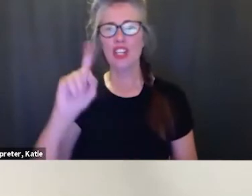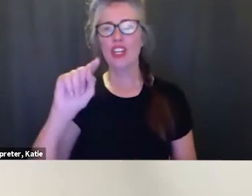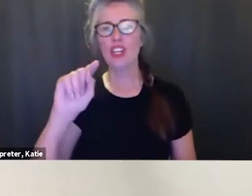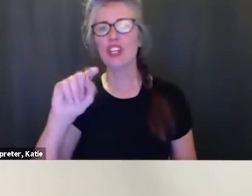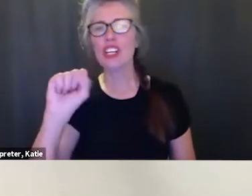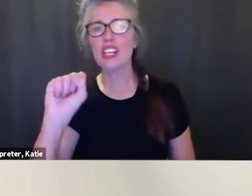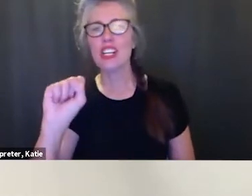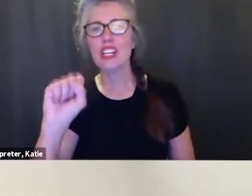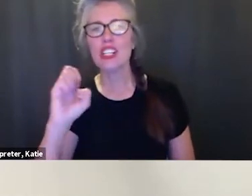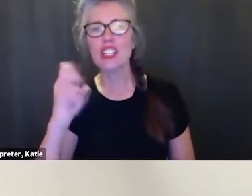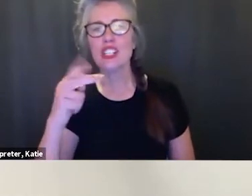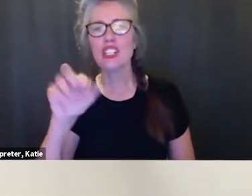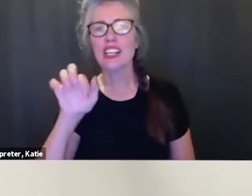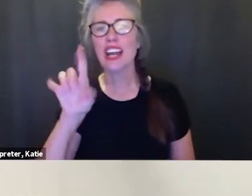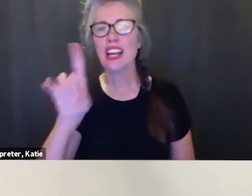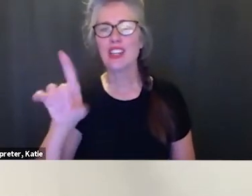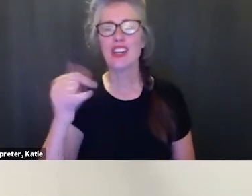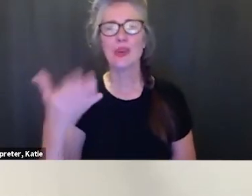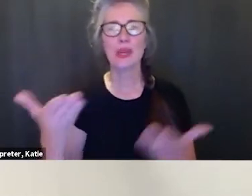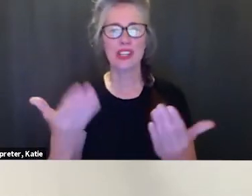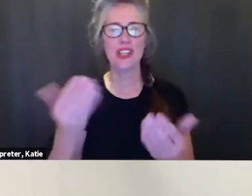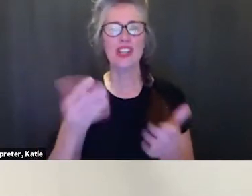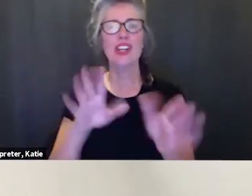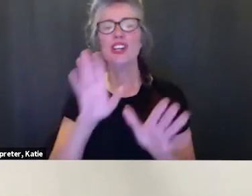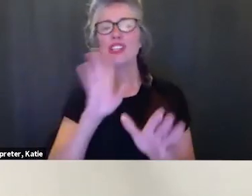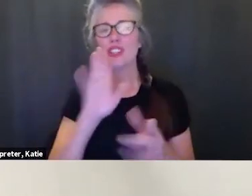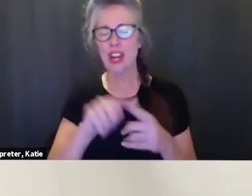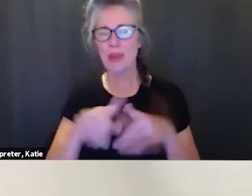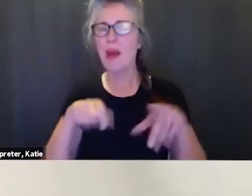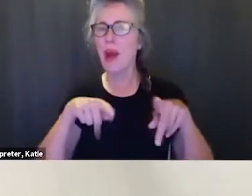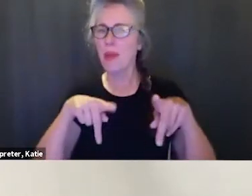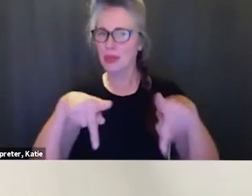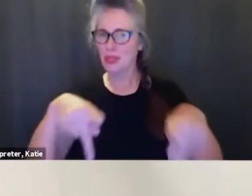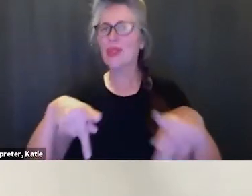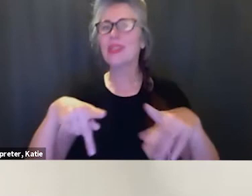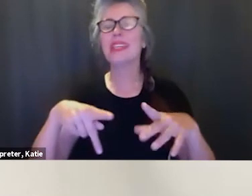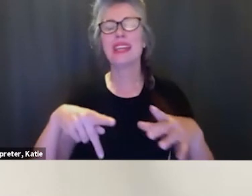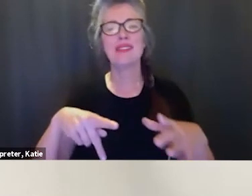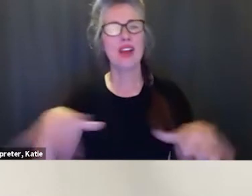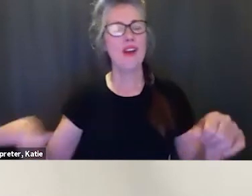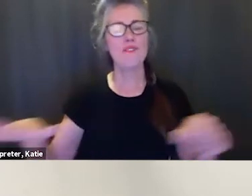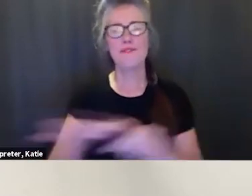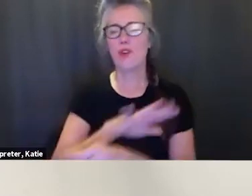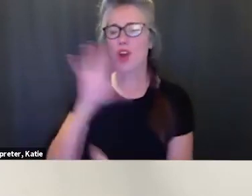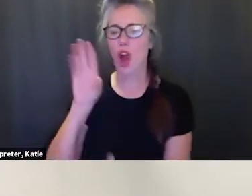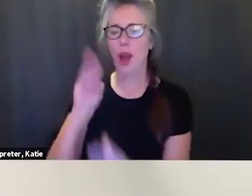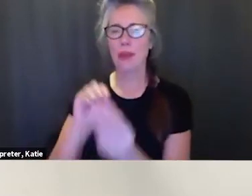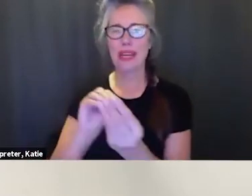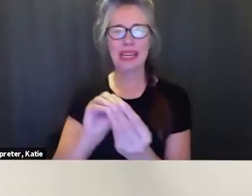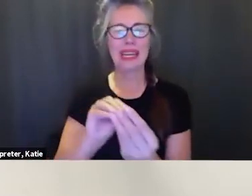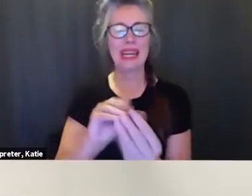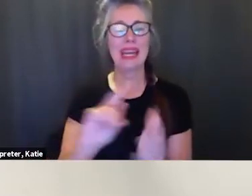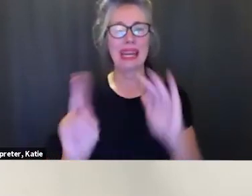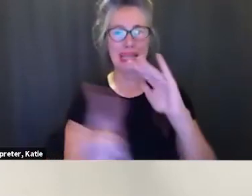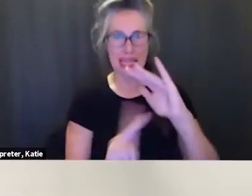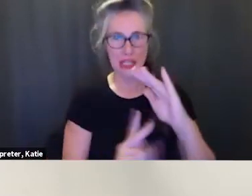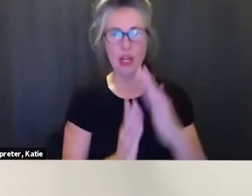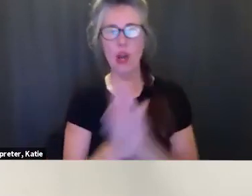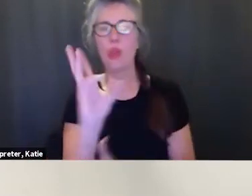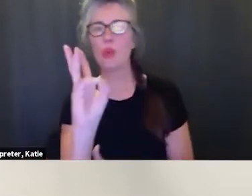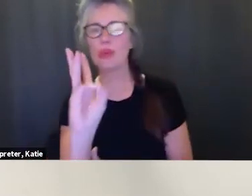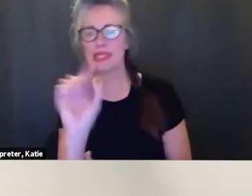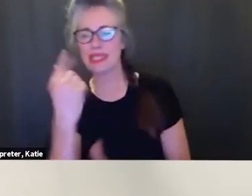tonight to talk about this opportunity of having a comprehensive kindergarten through 6th